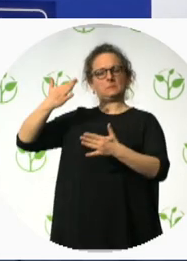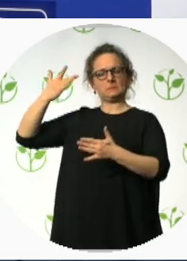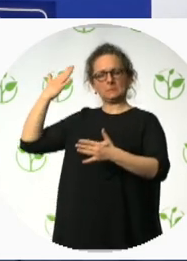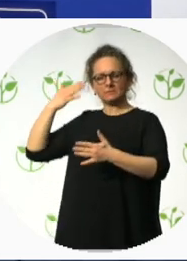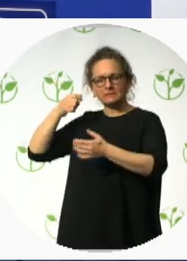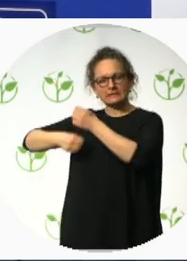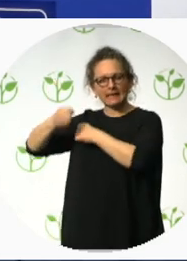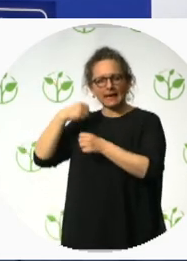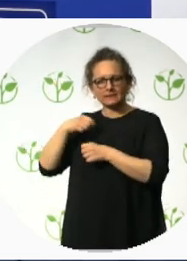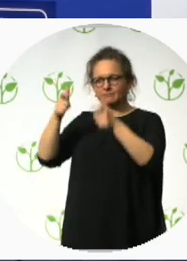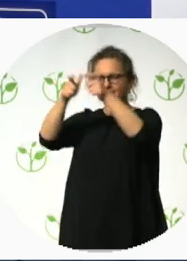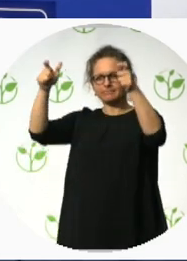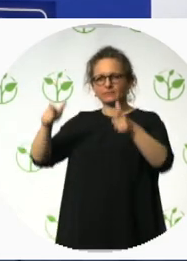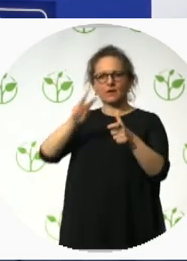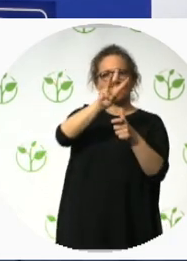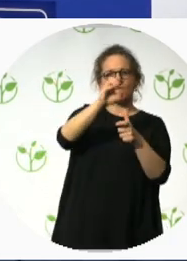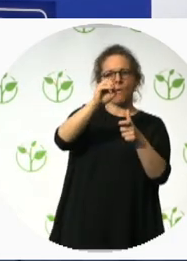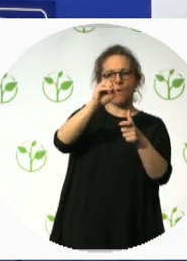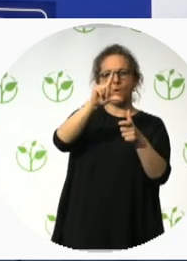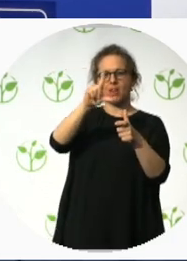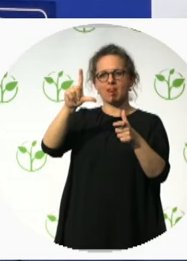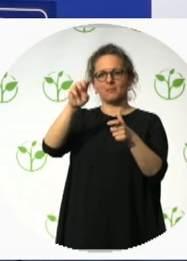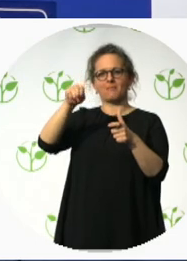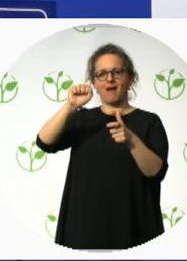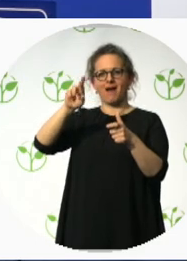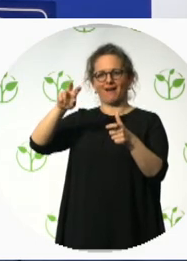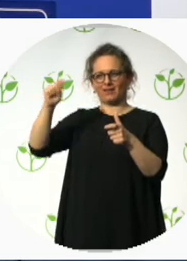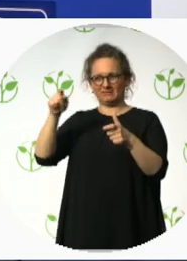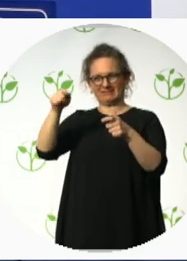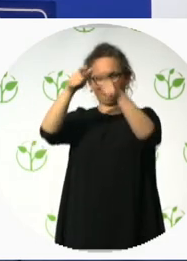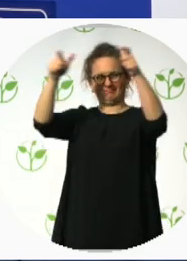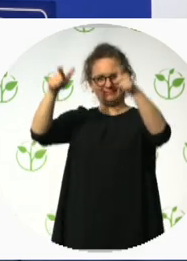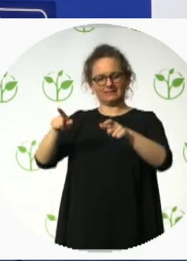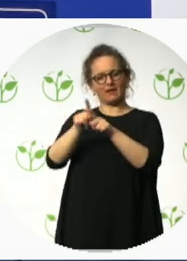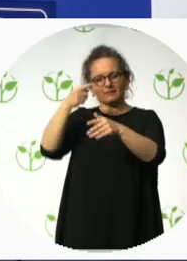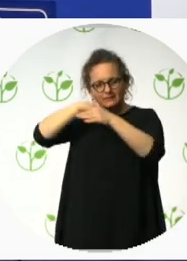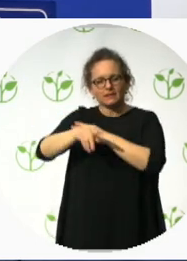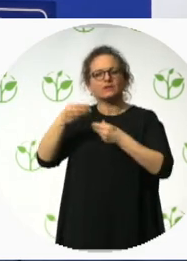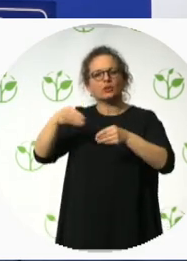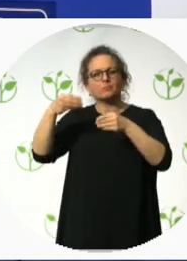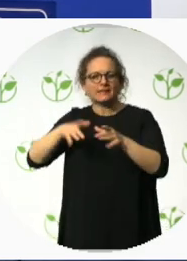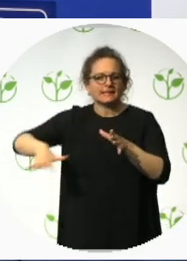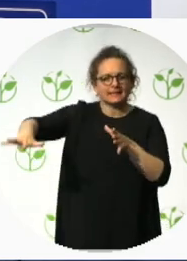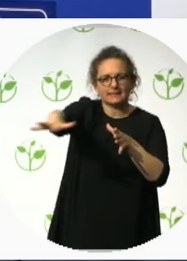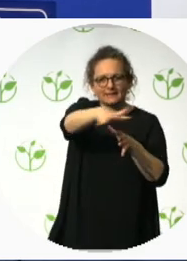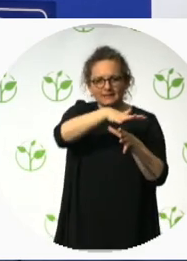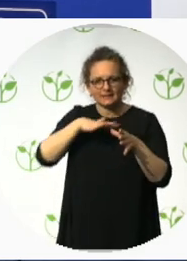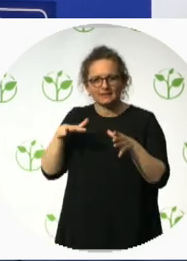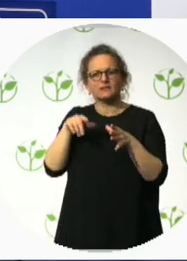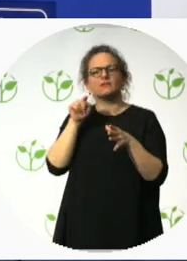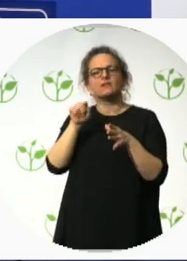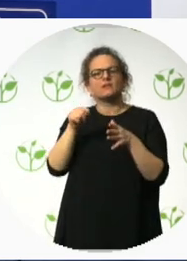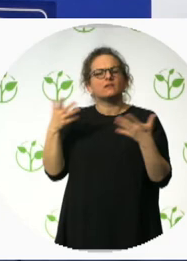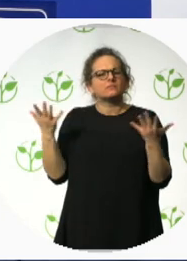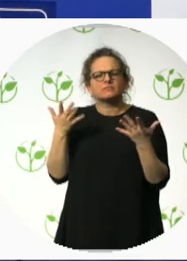Equal Employment Opportunity Commission for not making training accessible to deaf people. So this